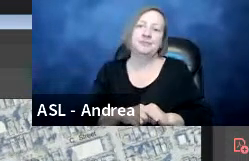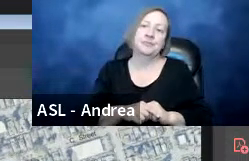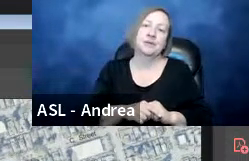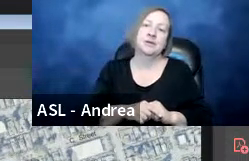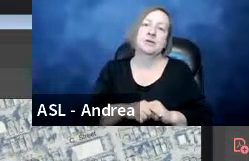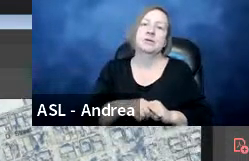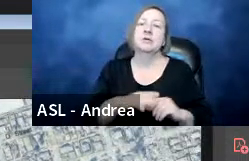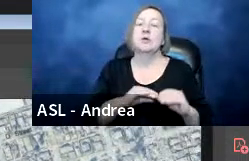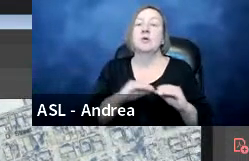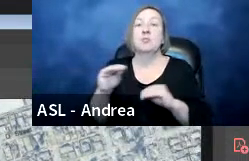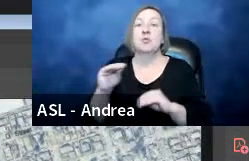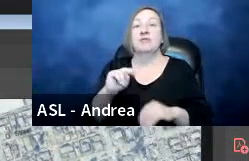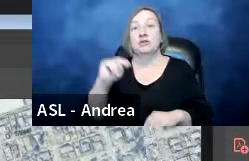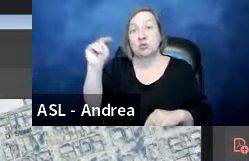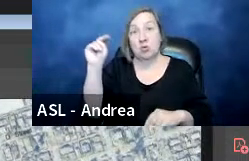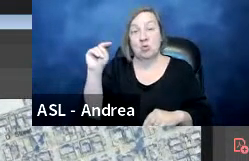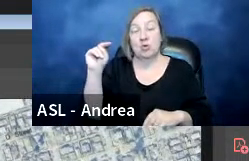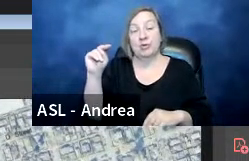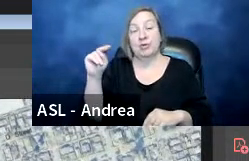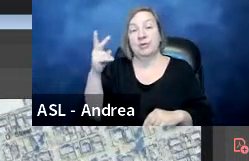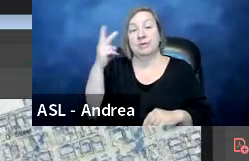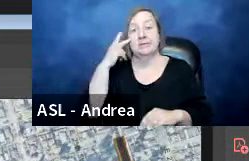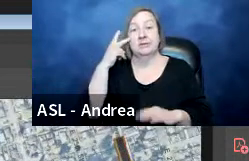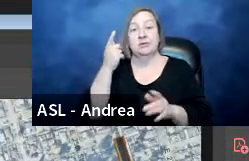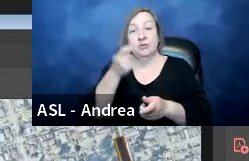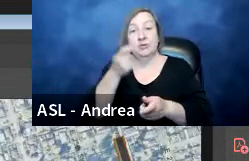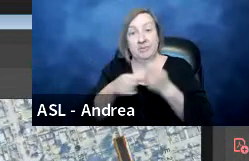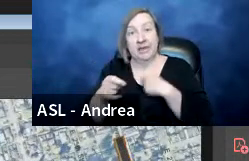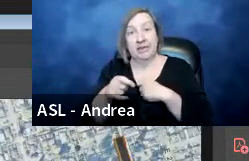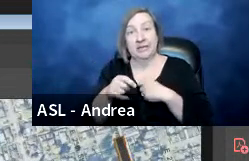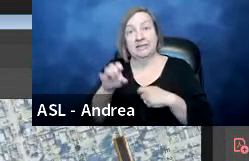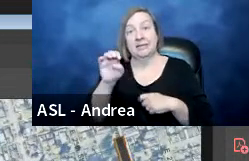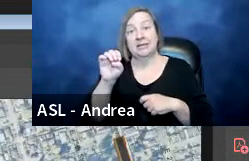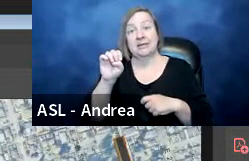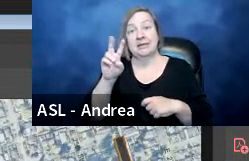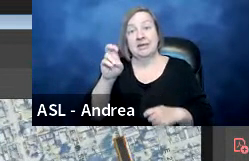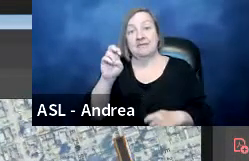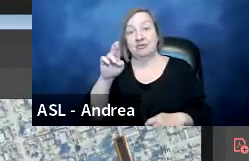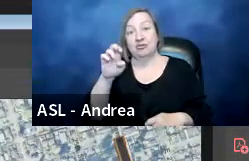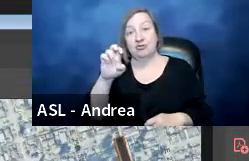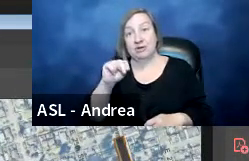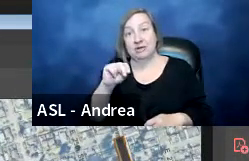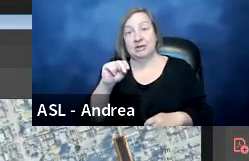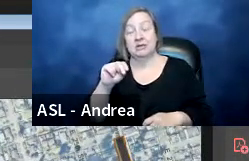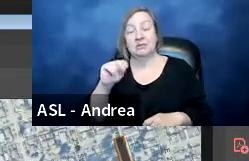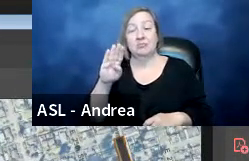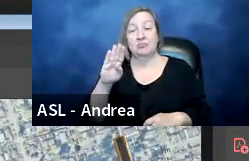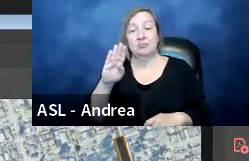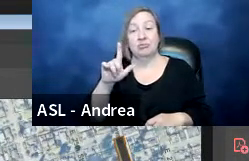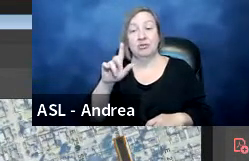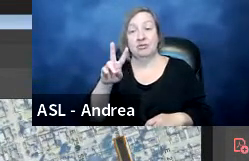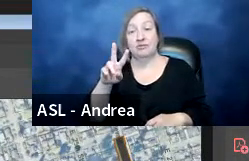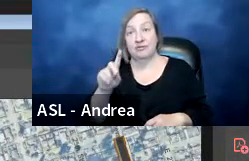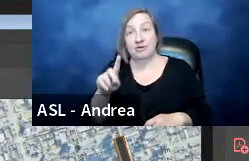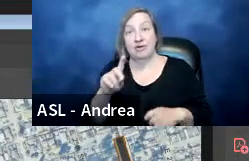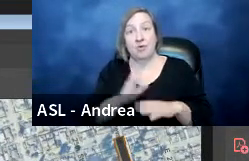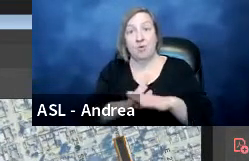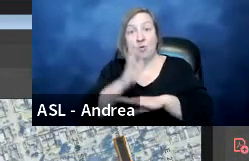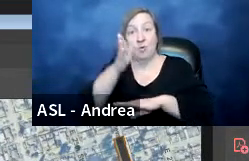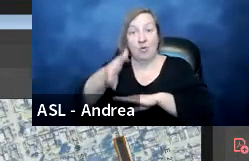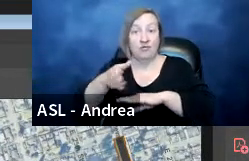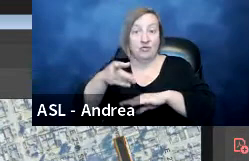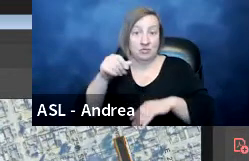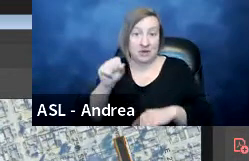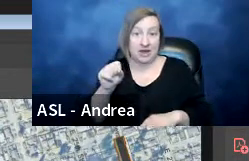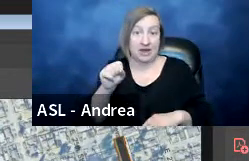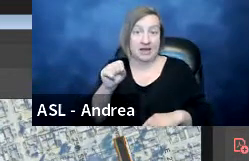Moving northward, see replacement of the Evergreen Boulevard overpass. You also see Community Connector, which is an active transportation